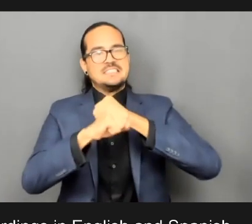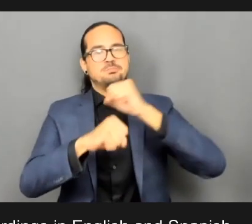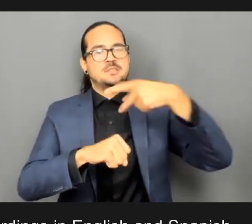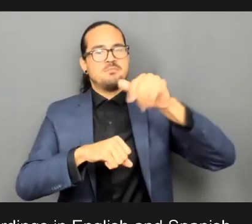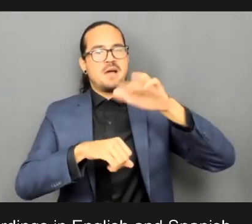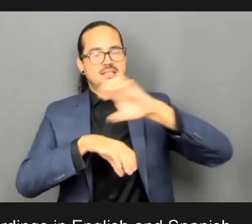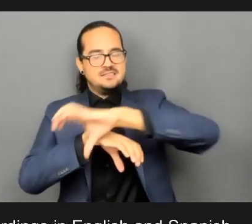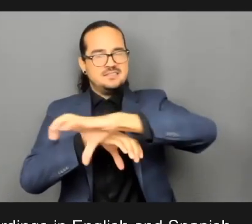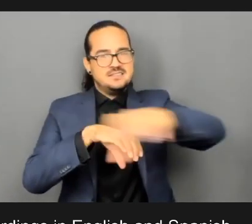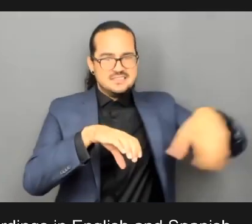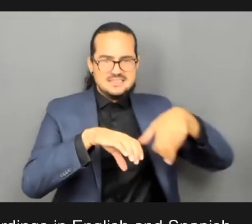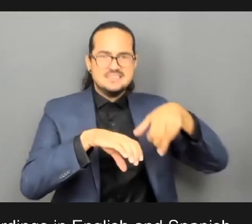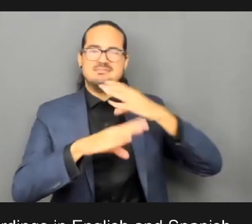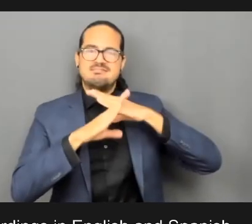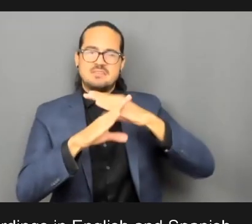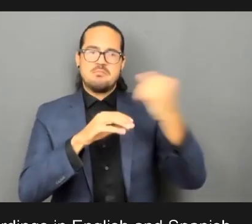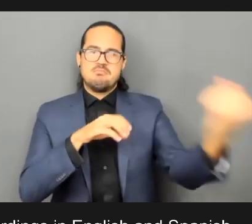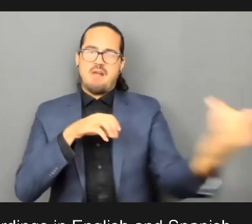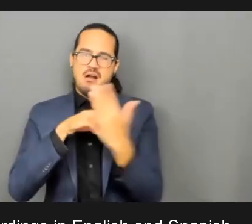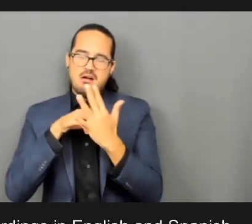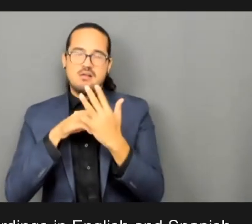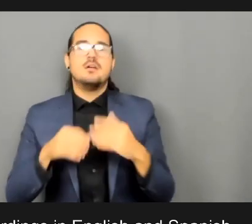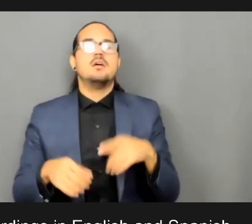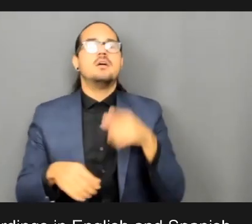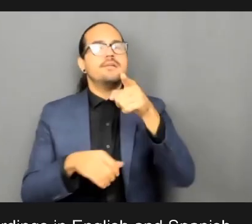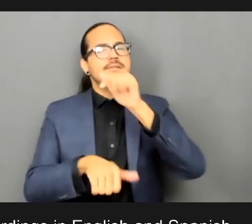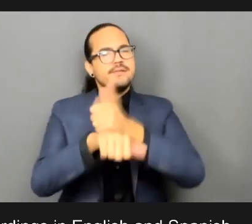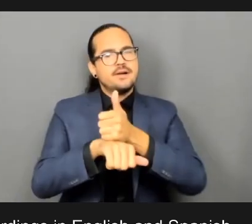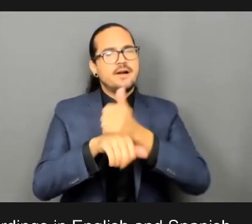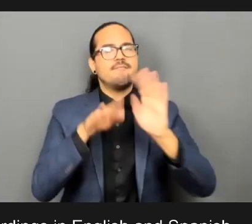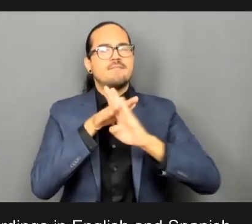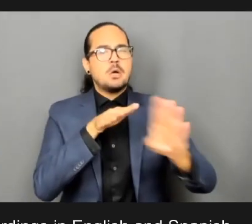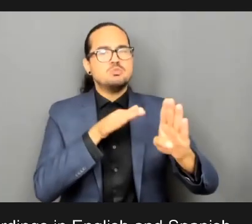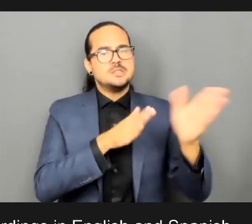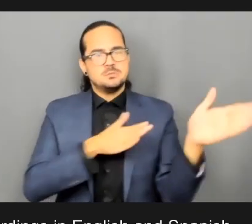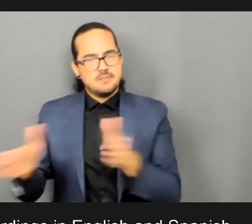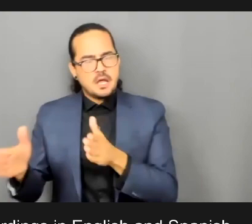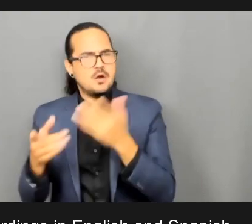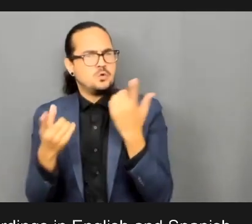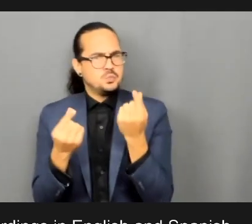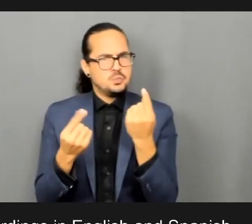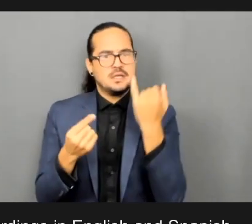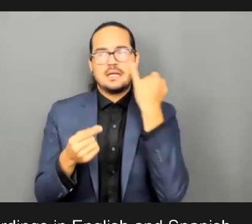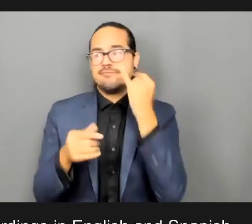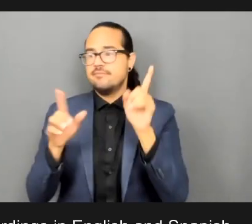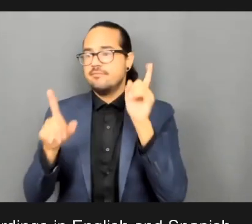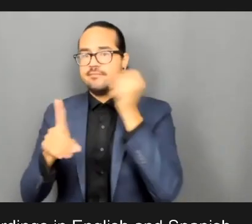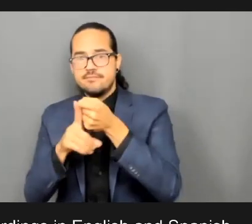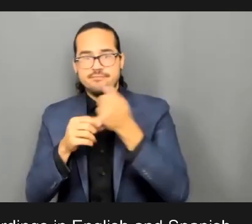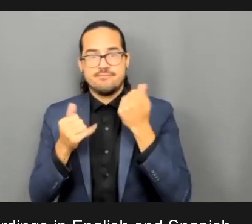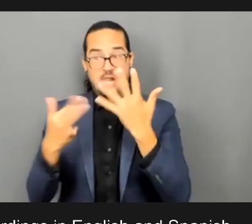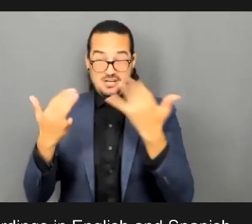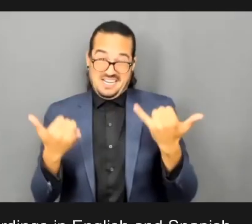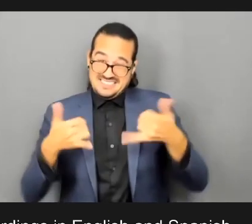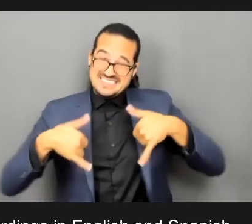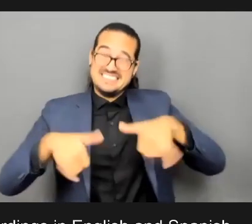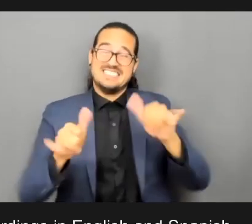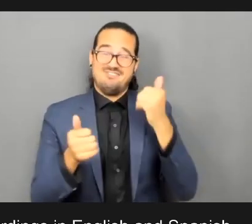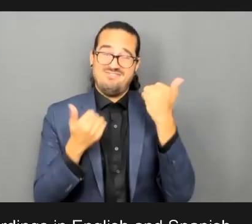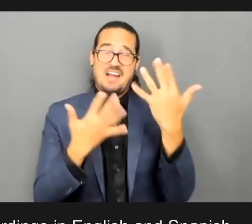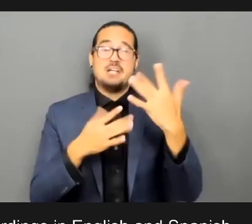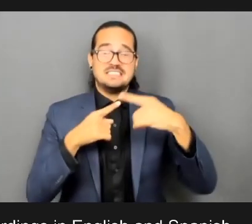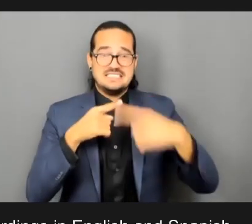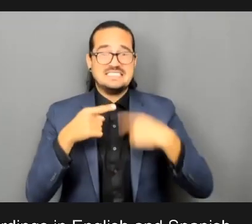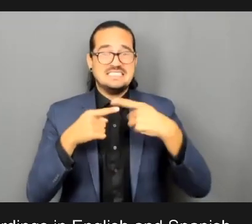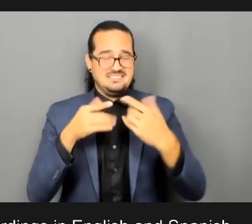fire season here in California. And additionally, please do recognize and respect all the closures in the